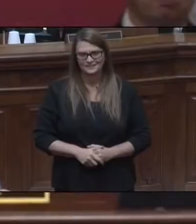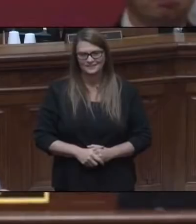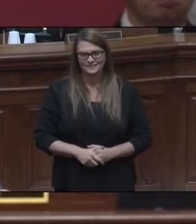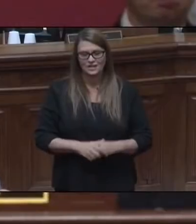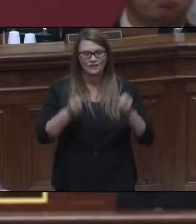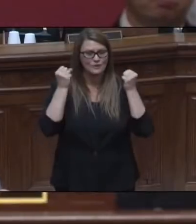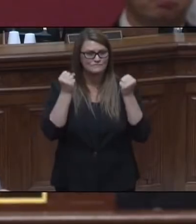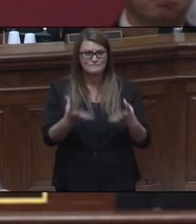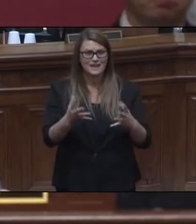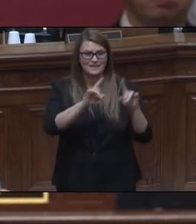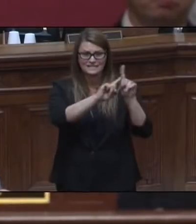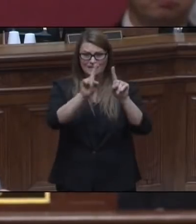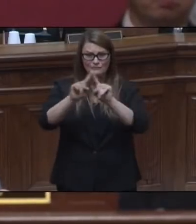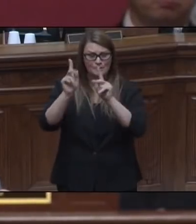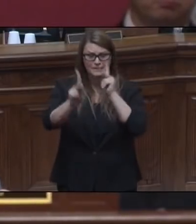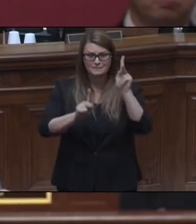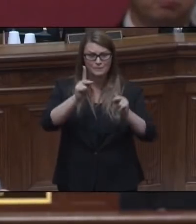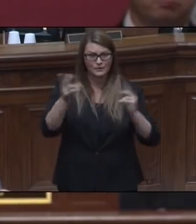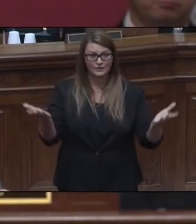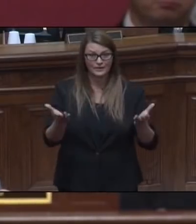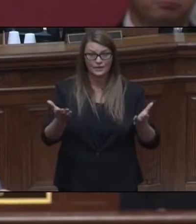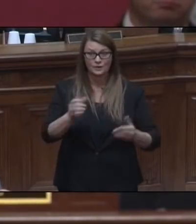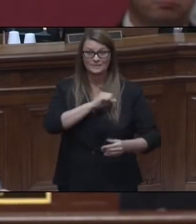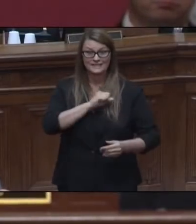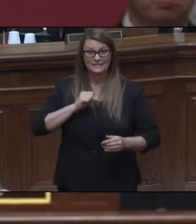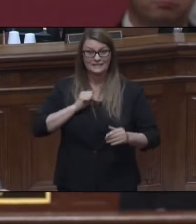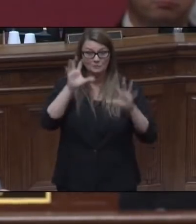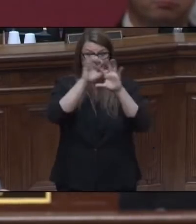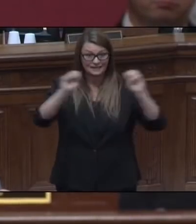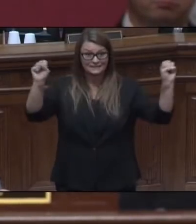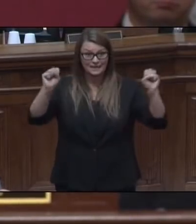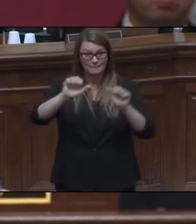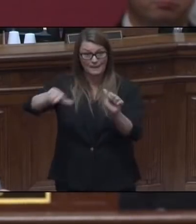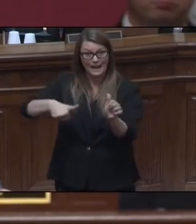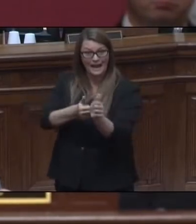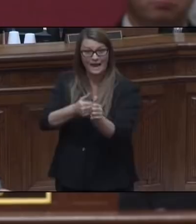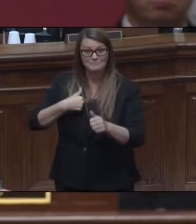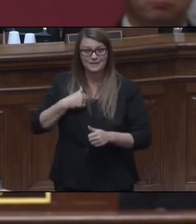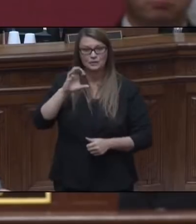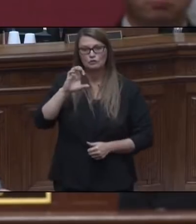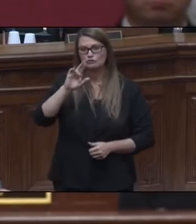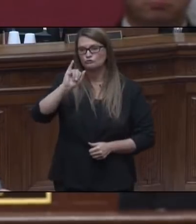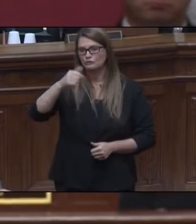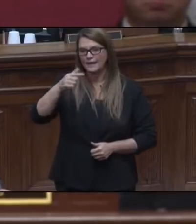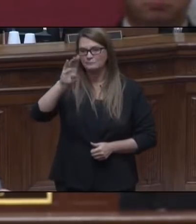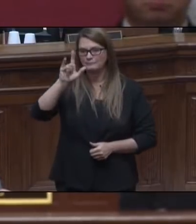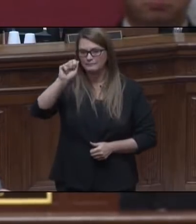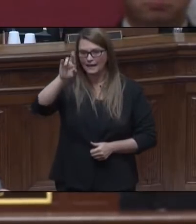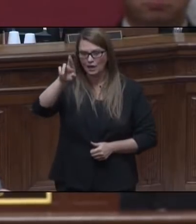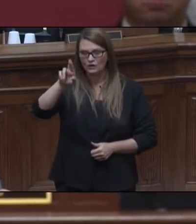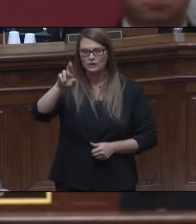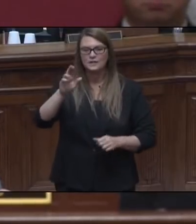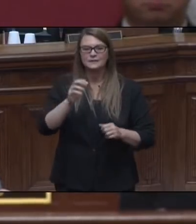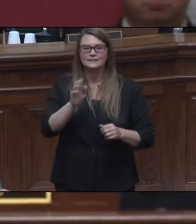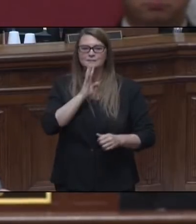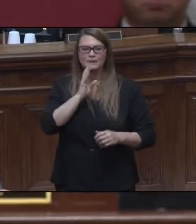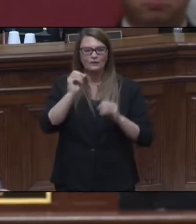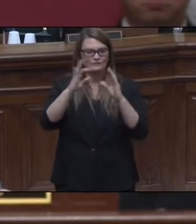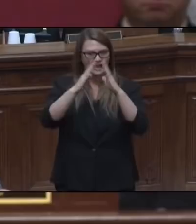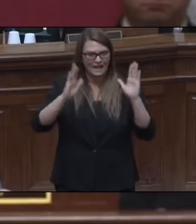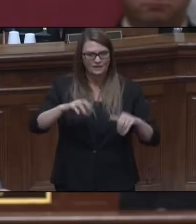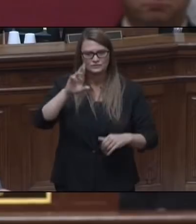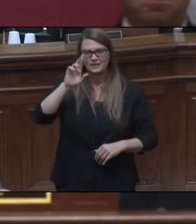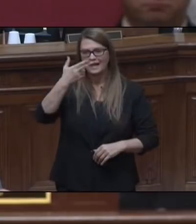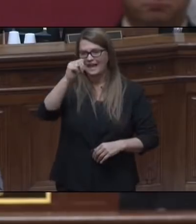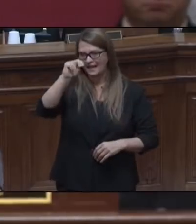We have so many different people here. We have our Senate President right behind me, Craig Blair. Our Speaker of the House, Roger